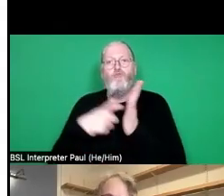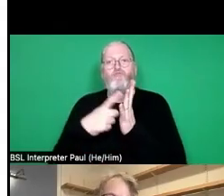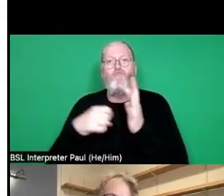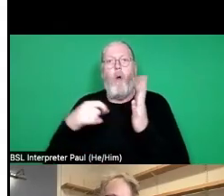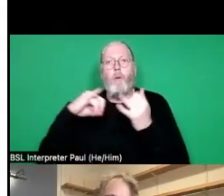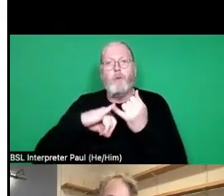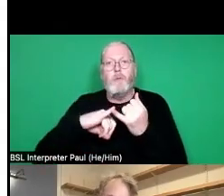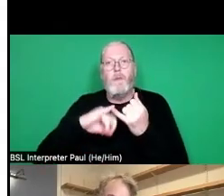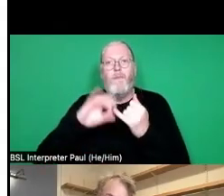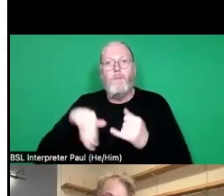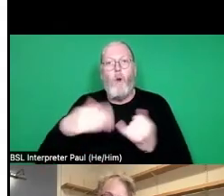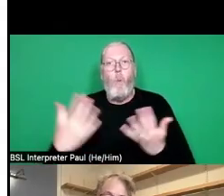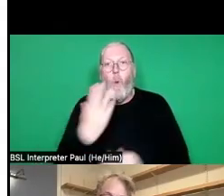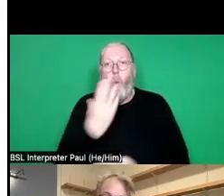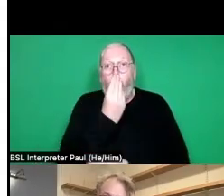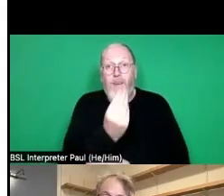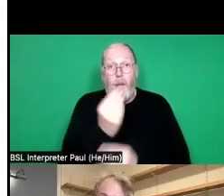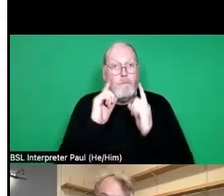up by